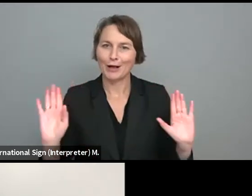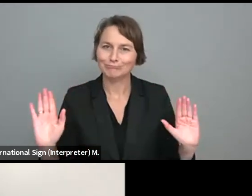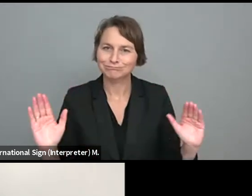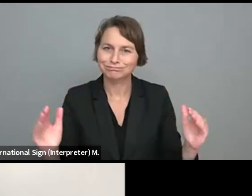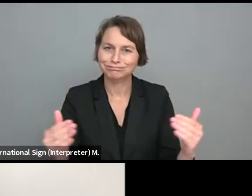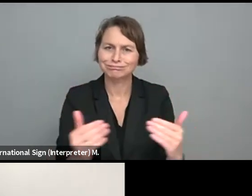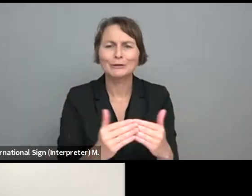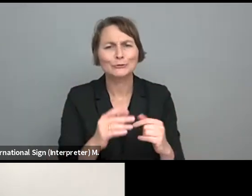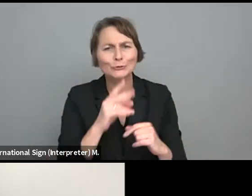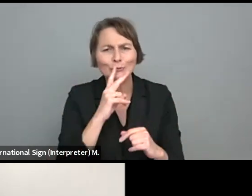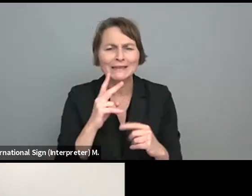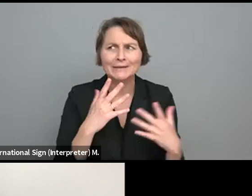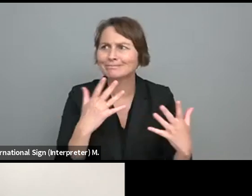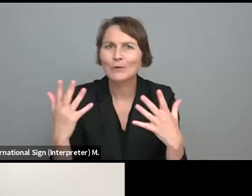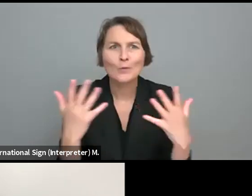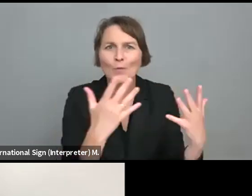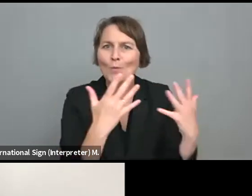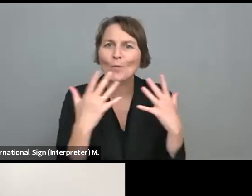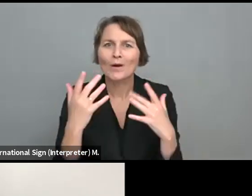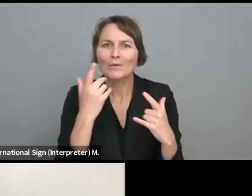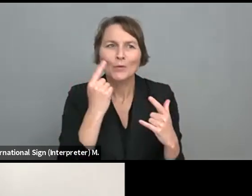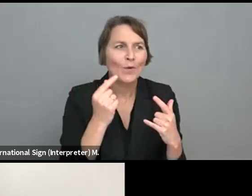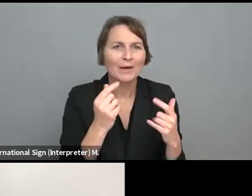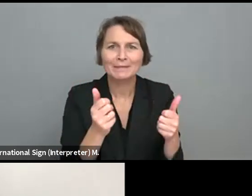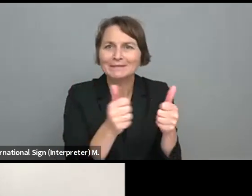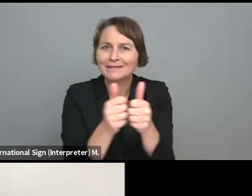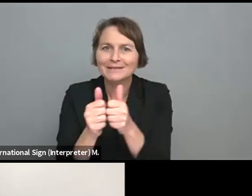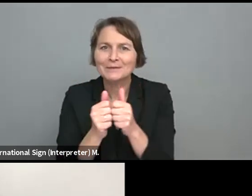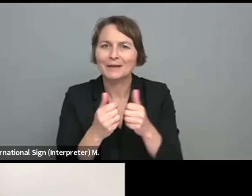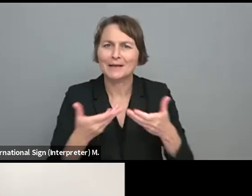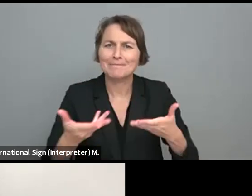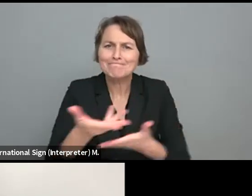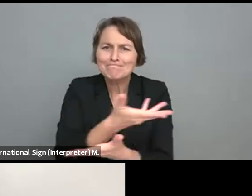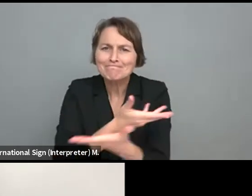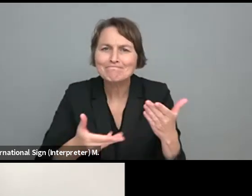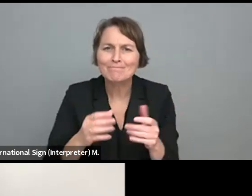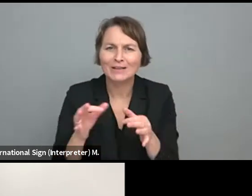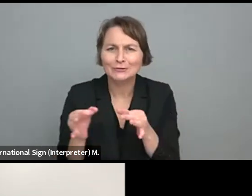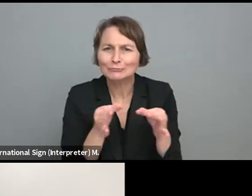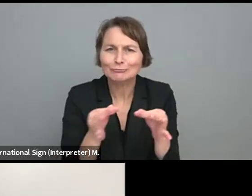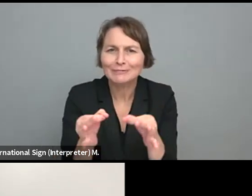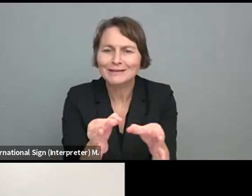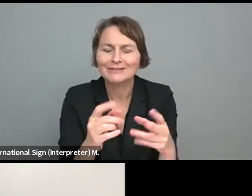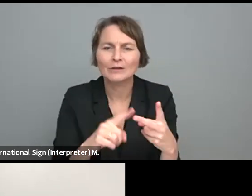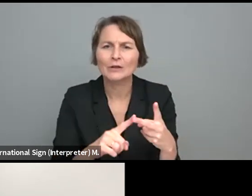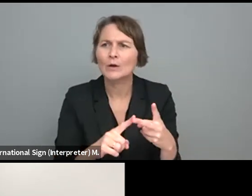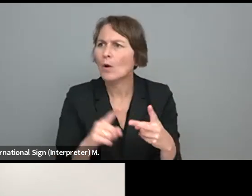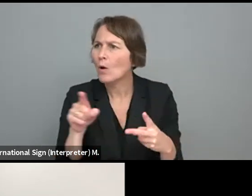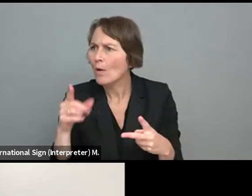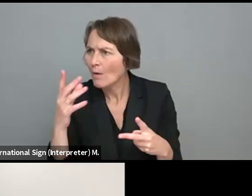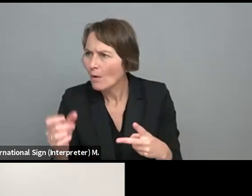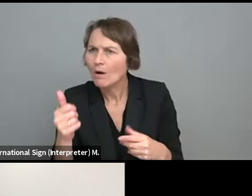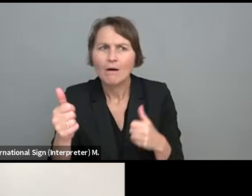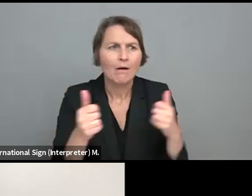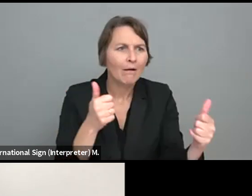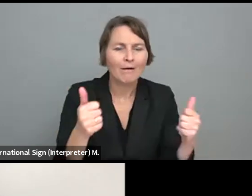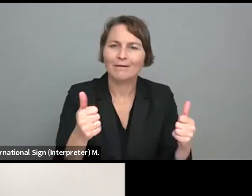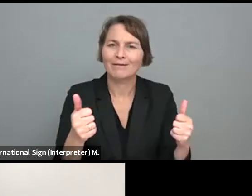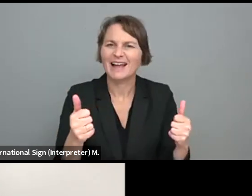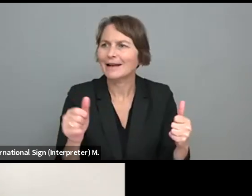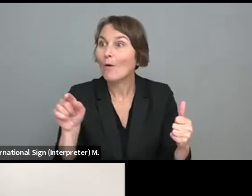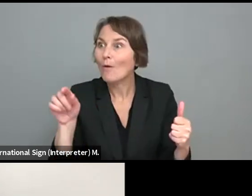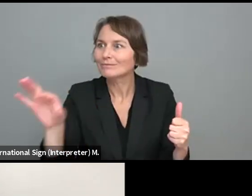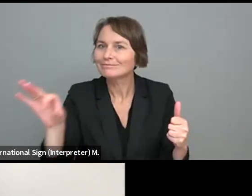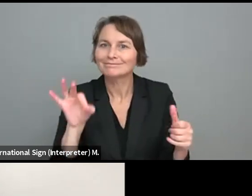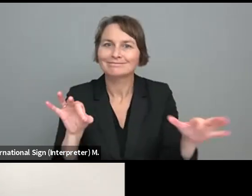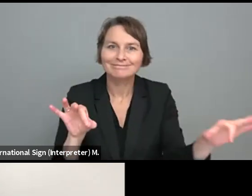about sharing ideas. It is about sharing strategies. It is about figuring out what has worked and how can I borrow the strategy and